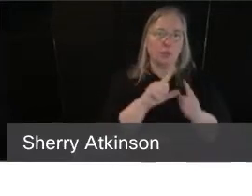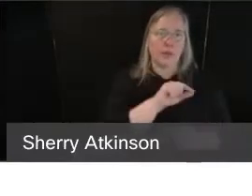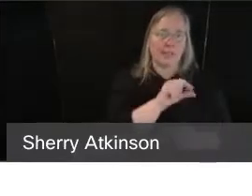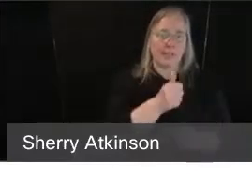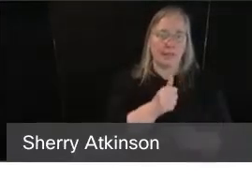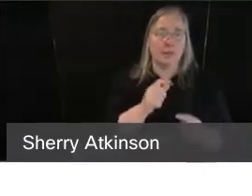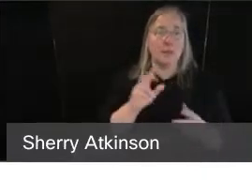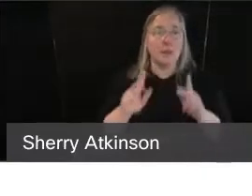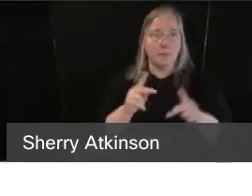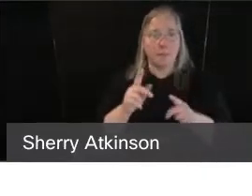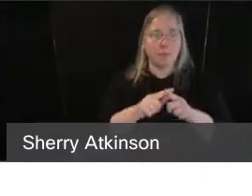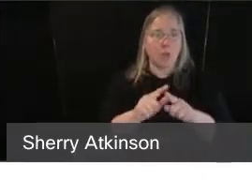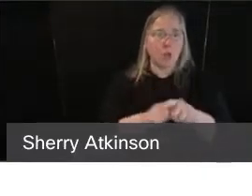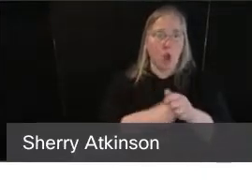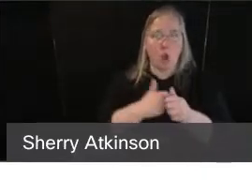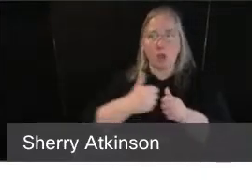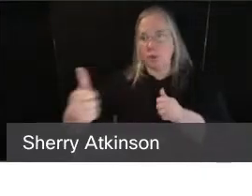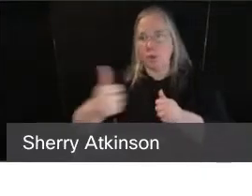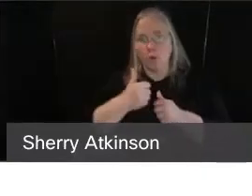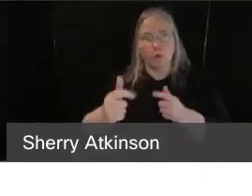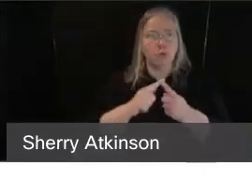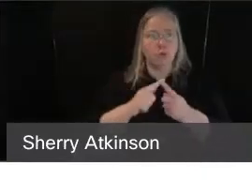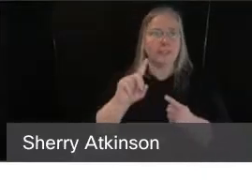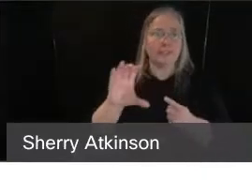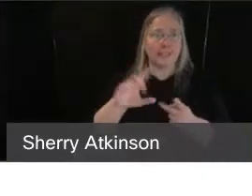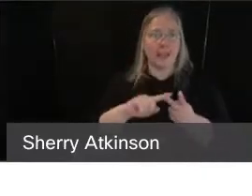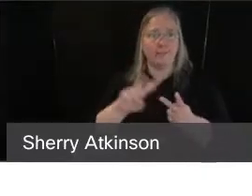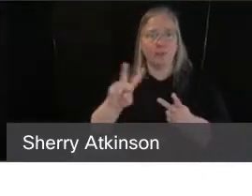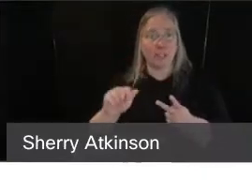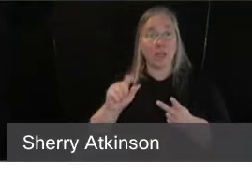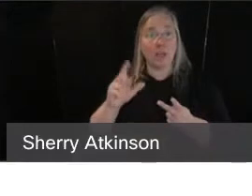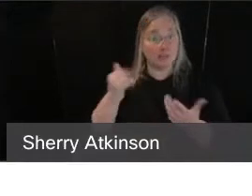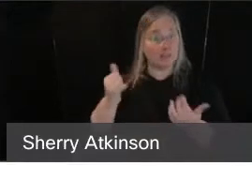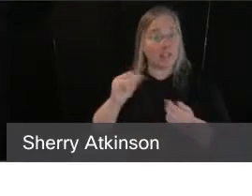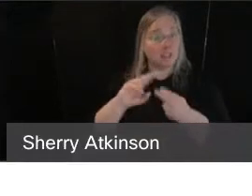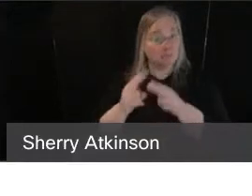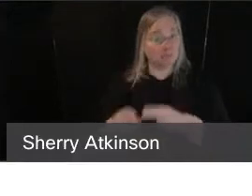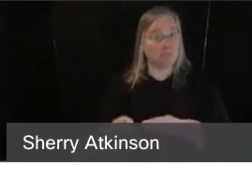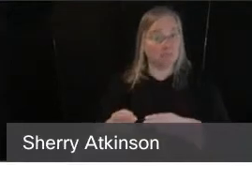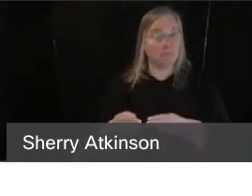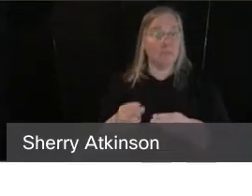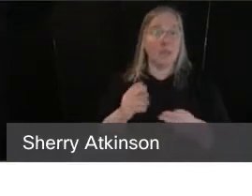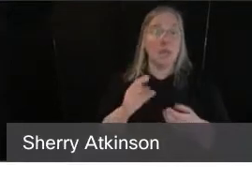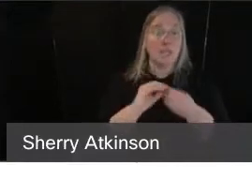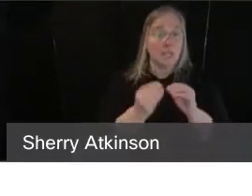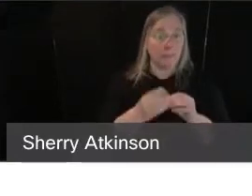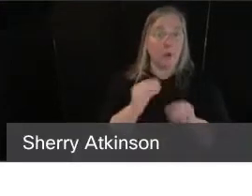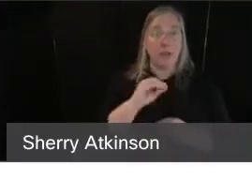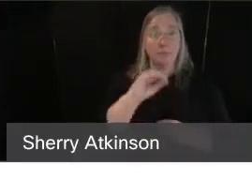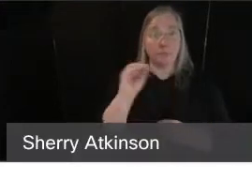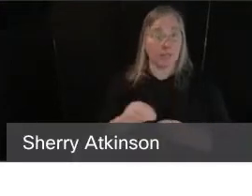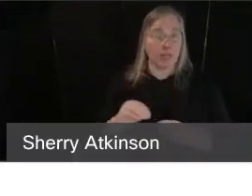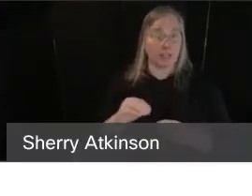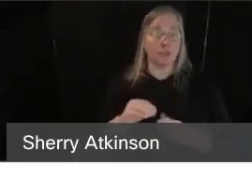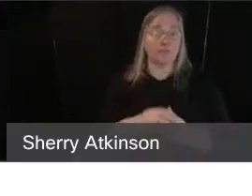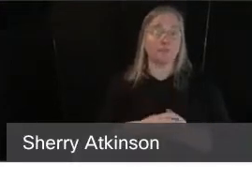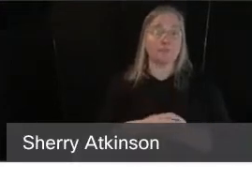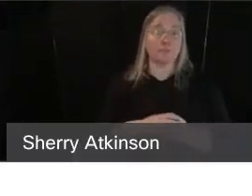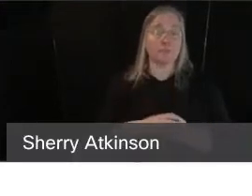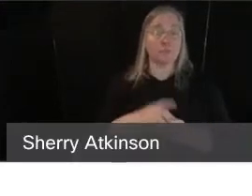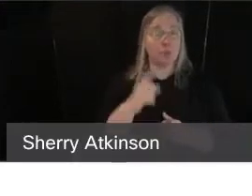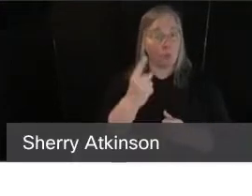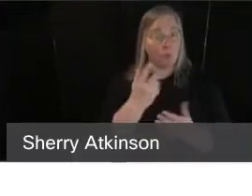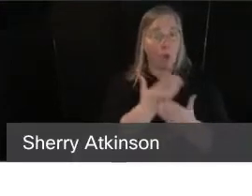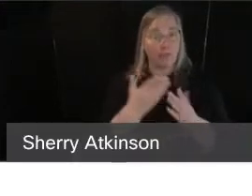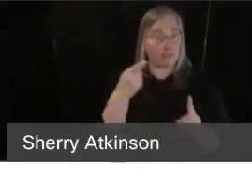long commutes into DC and Virginia has actually declined, the number and percentage. So one of the things is